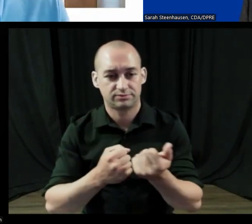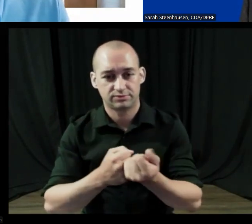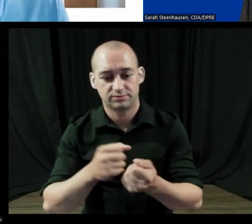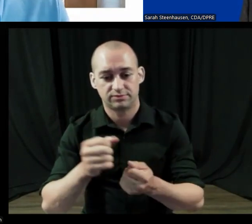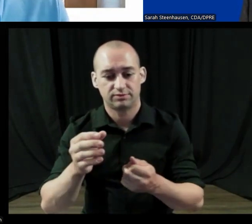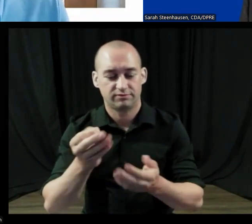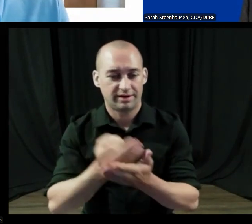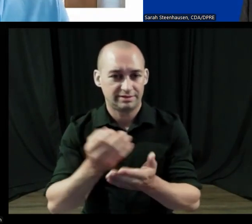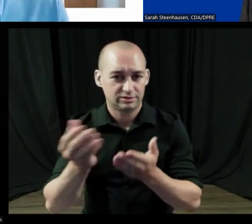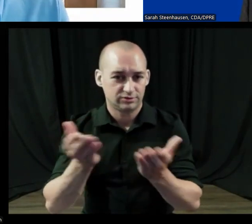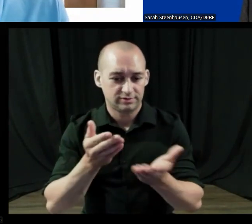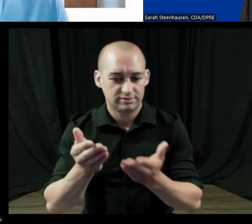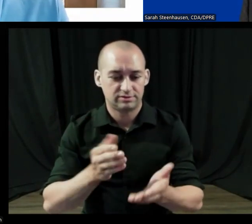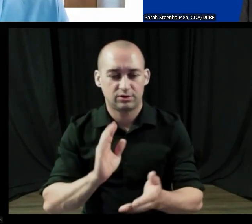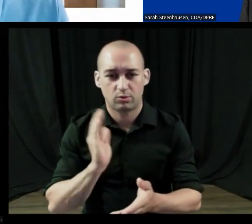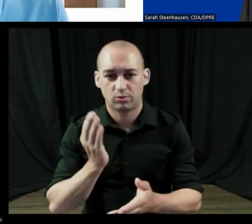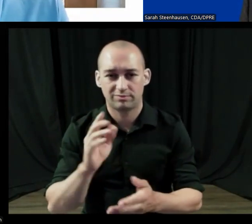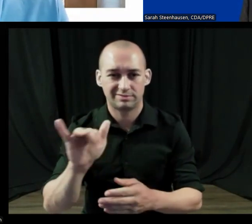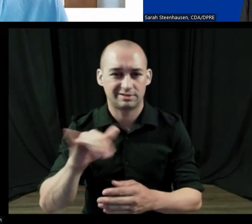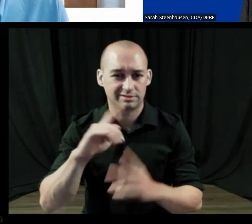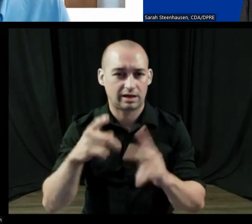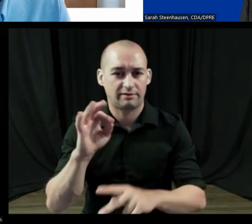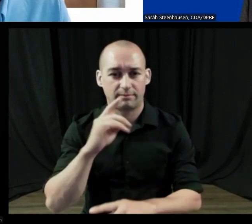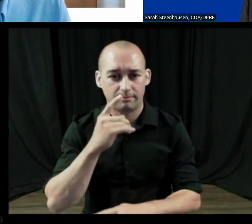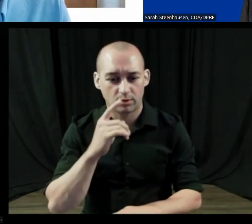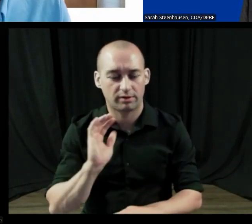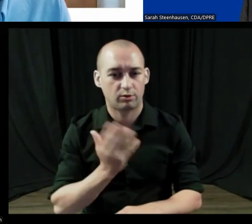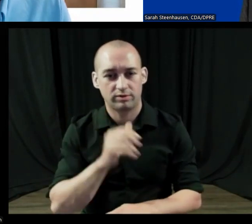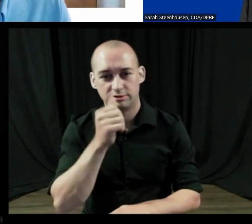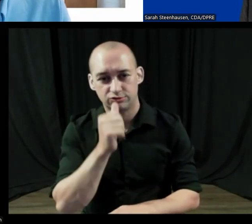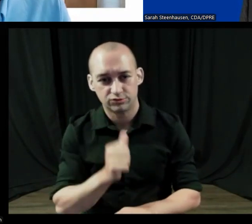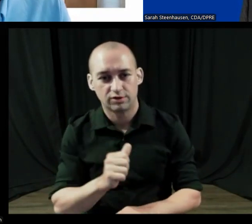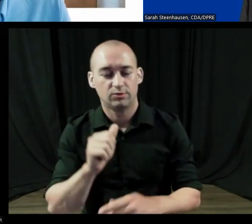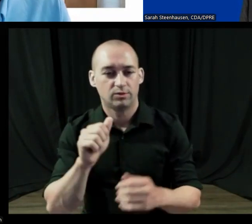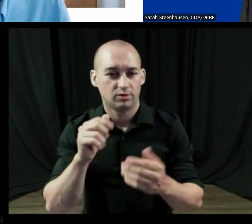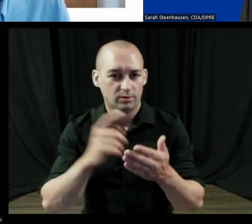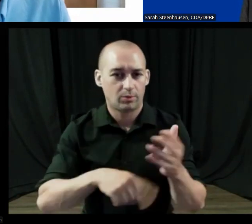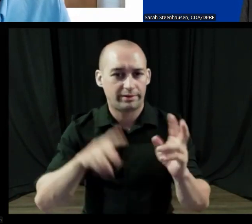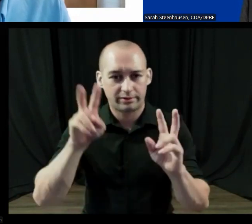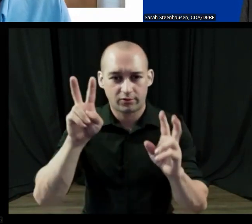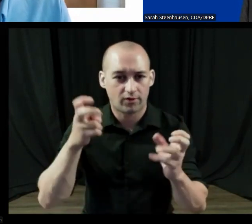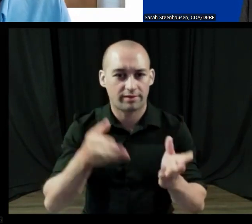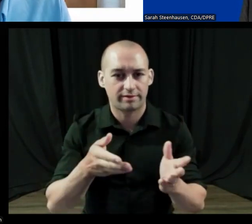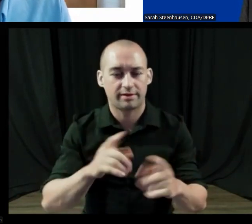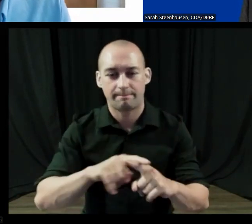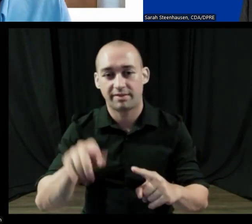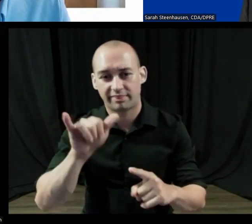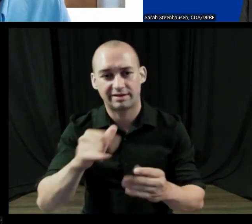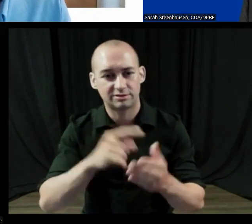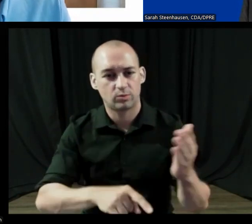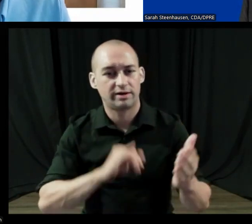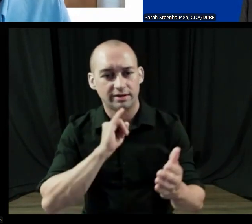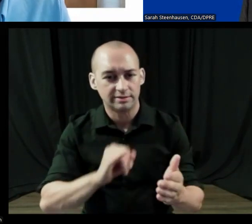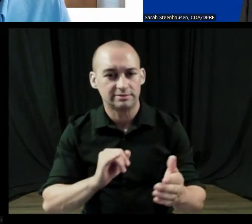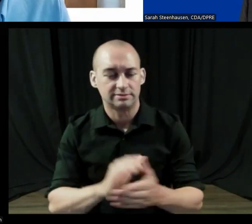kind of boring. And we've always kind of struggled with what to call it, but that's really what it is. And then underneath it, there's many other initiatives